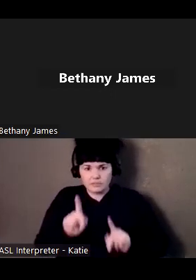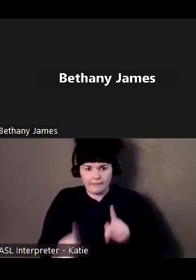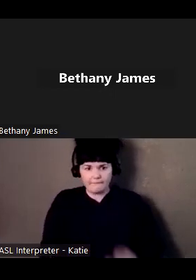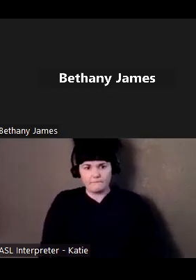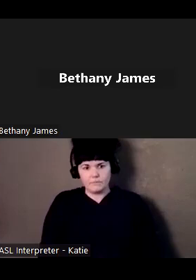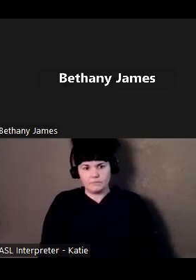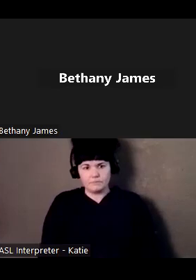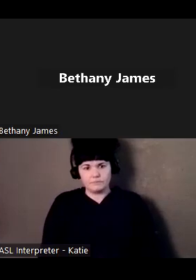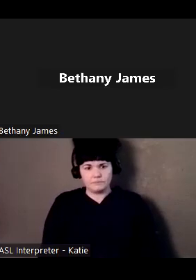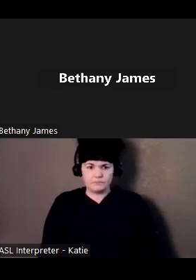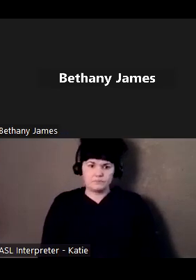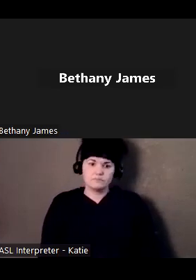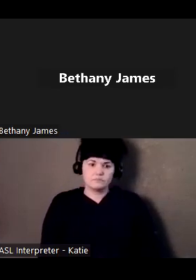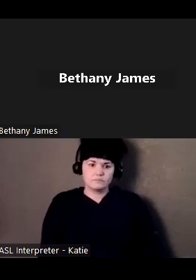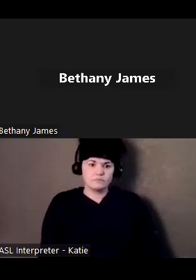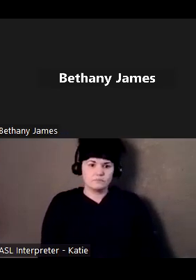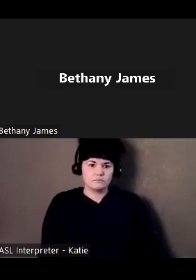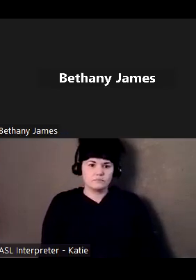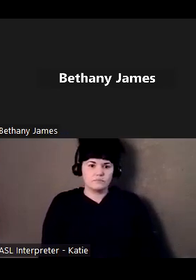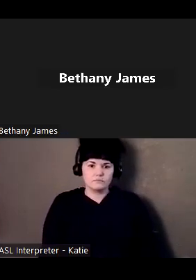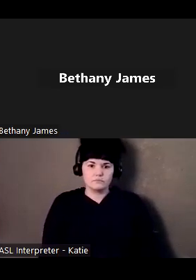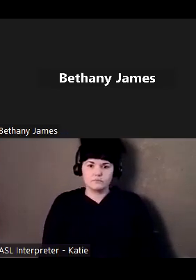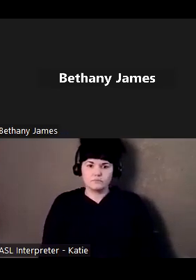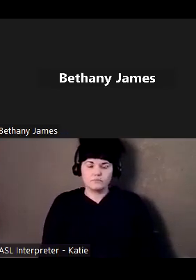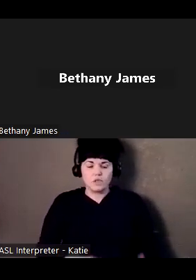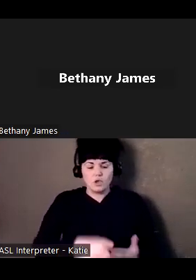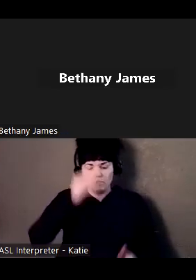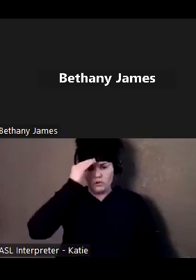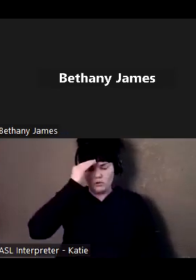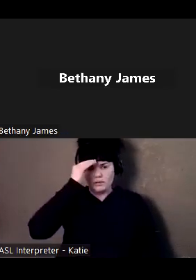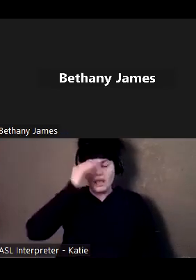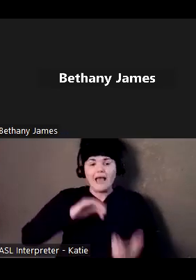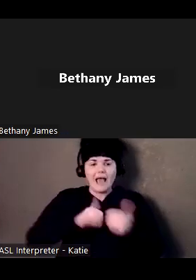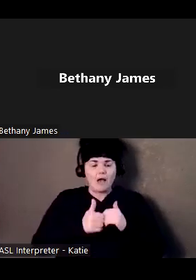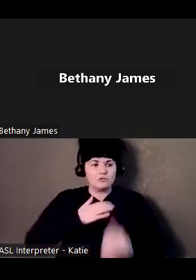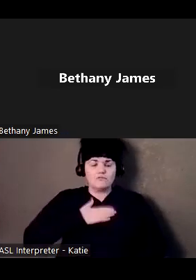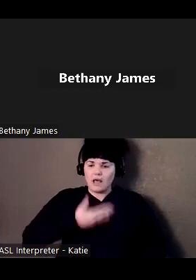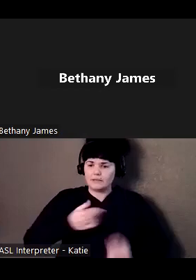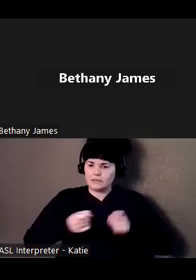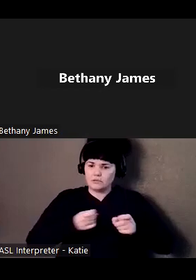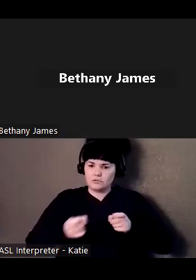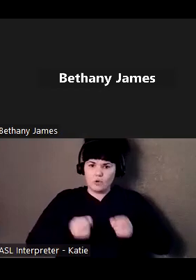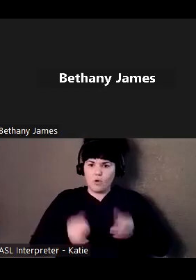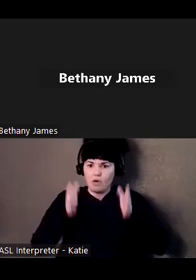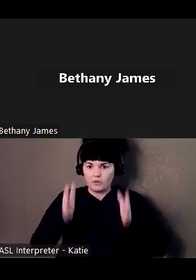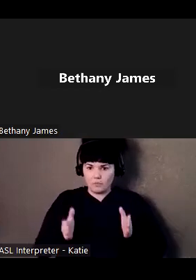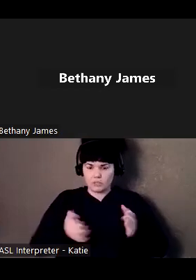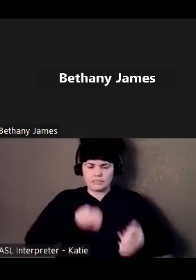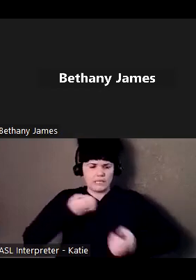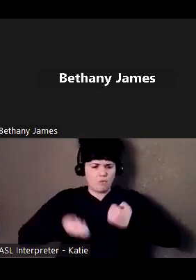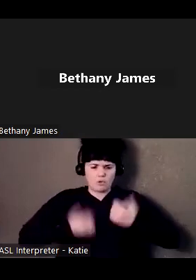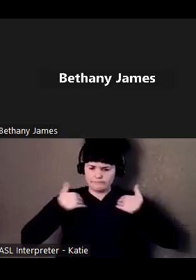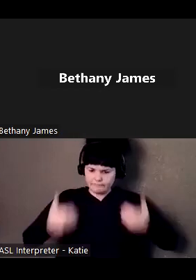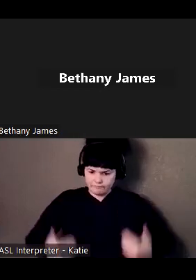Learning to obtain voluntary control of one's emotional and physiological states. This could be with things like